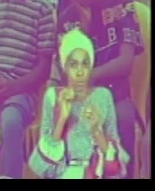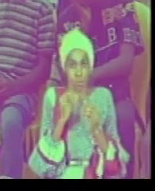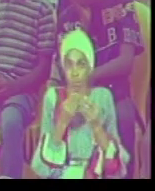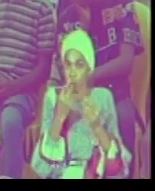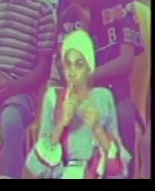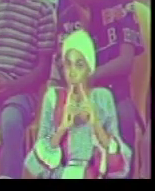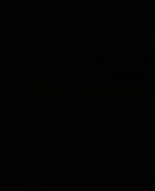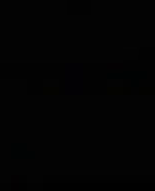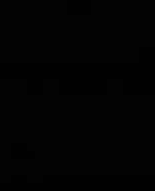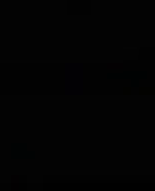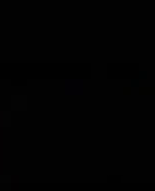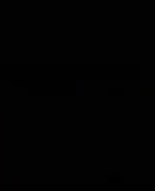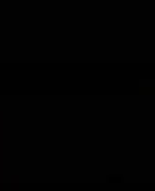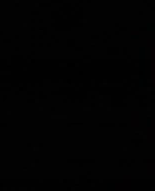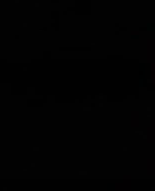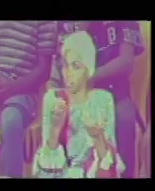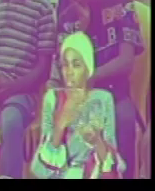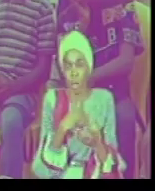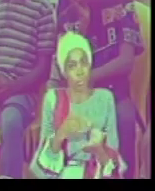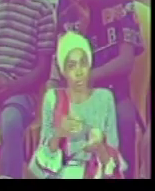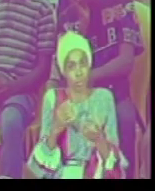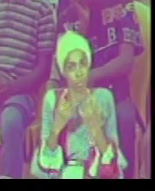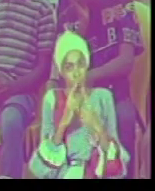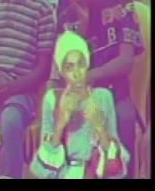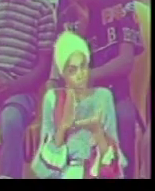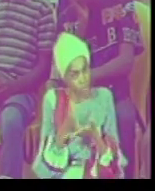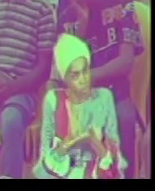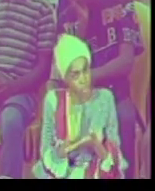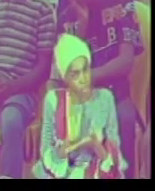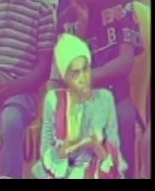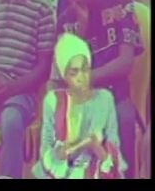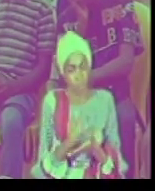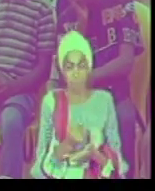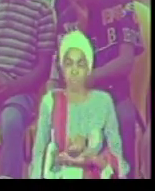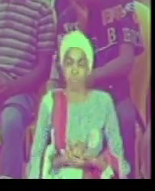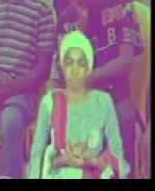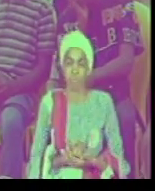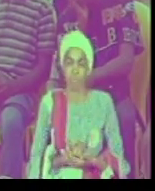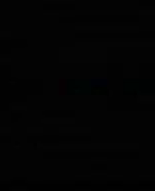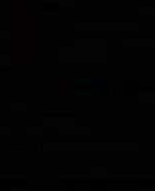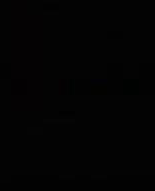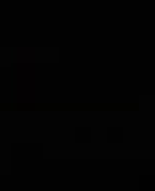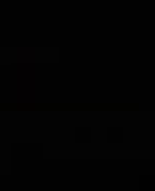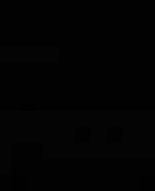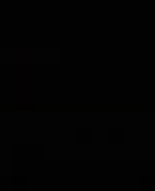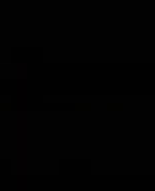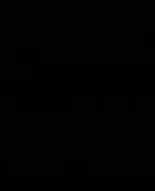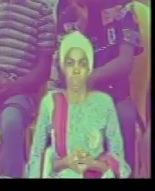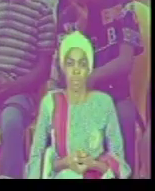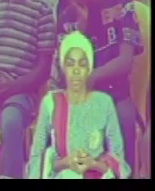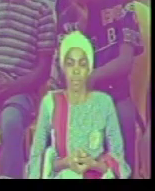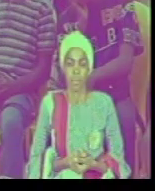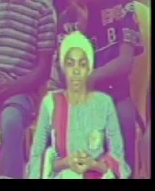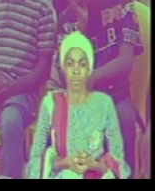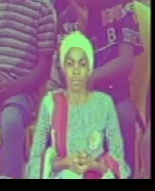We have a lot of questions. We'll take a few of them. This one from Duoma,